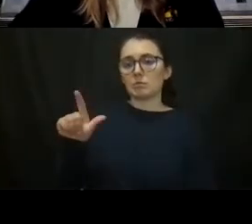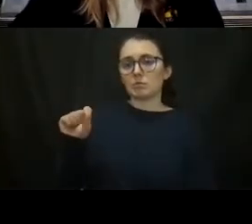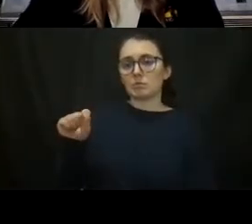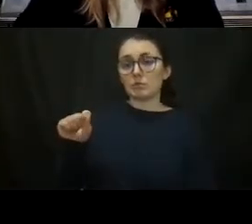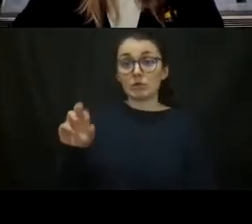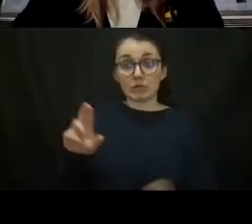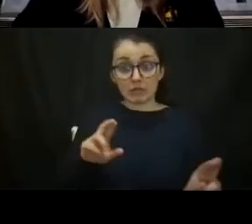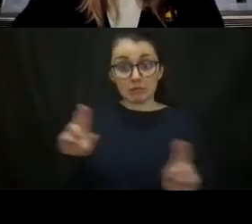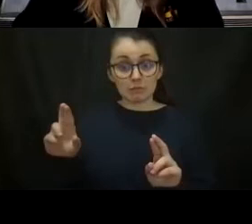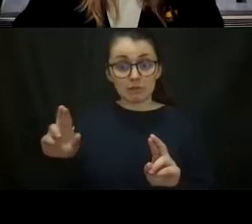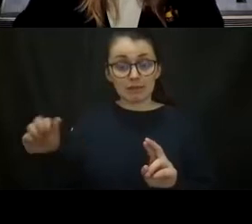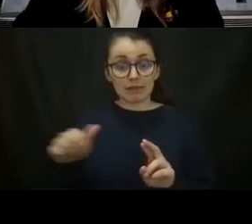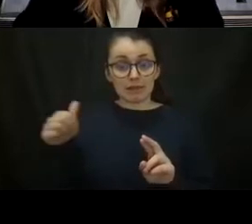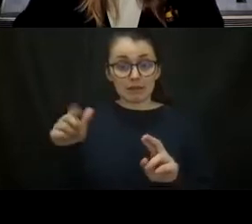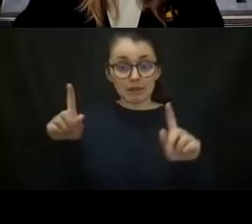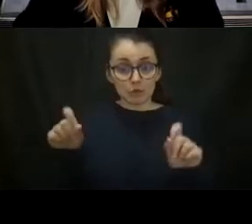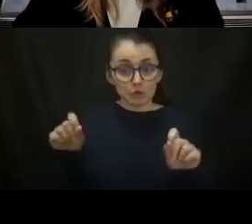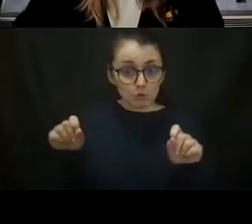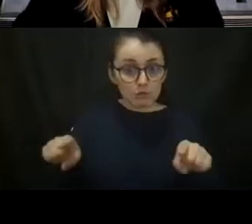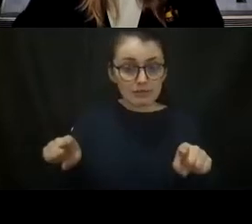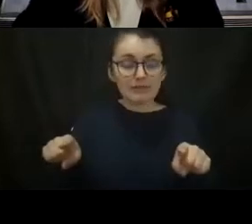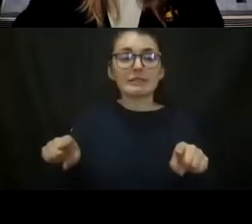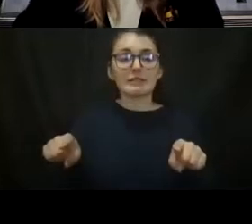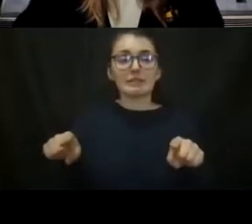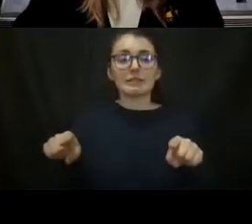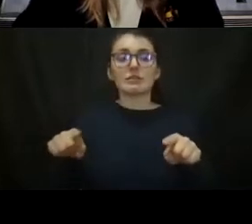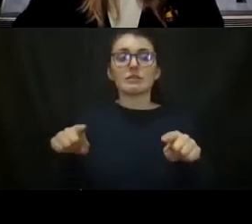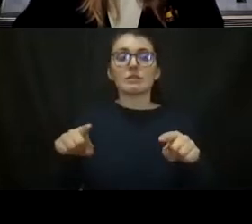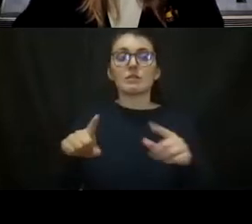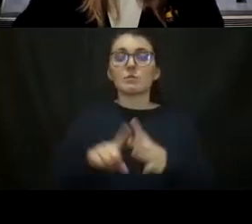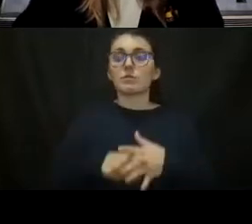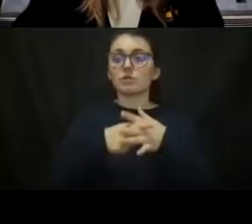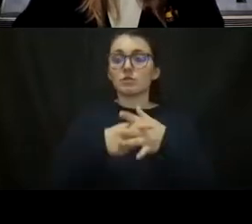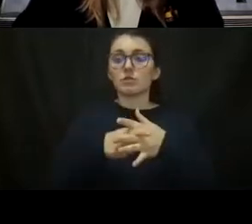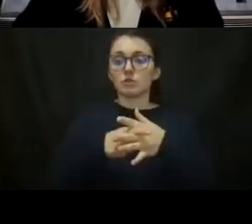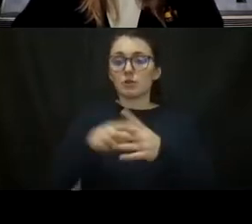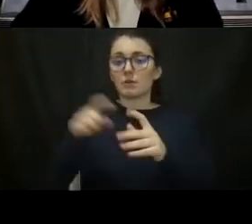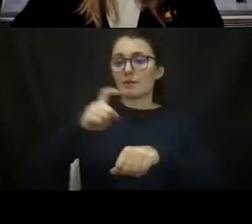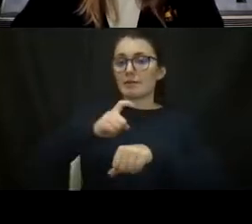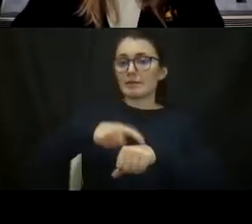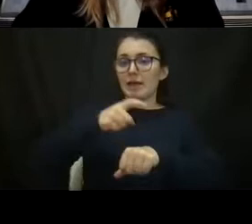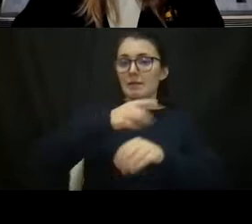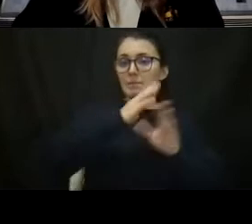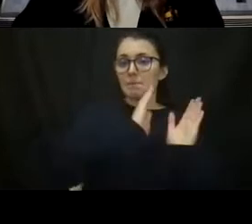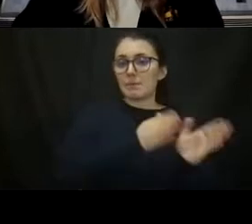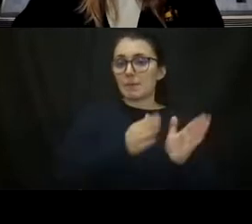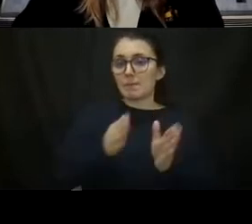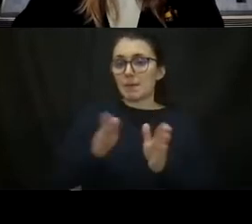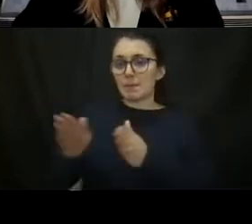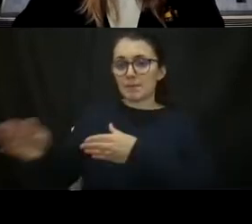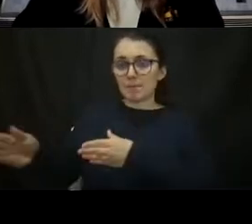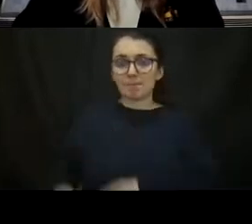you. So we're going to start here. We're going to go in chronological order. And this